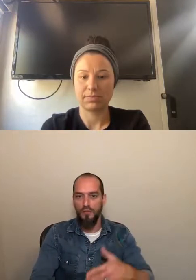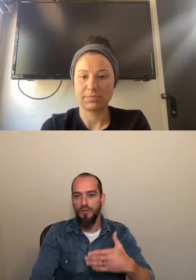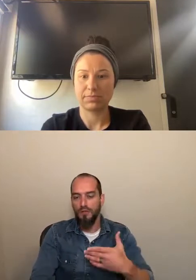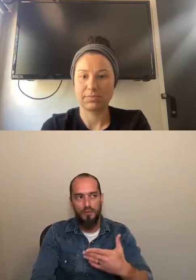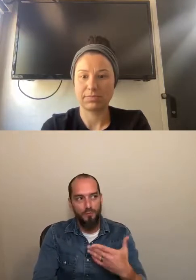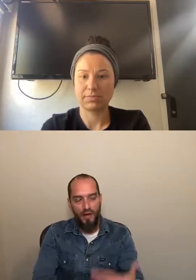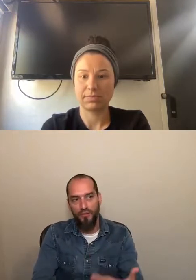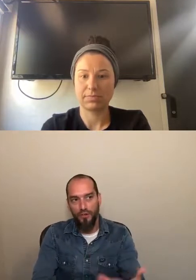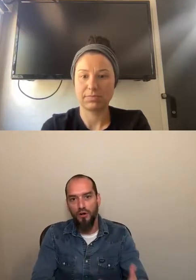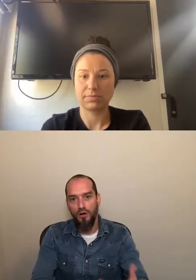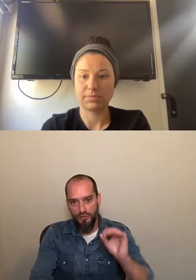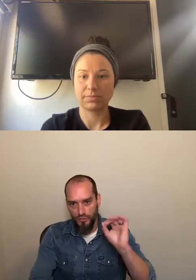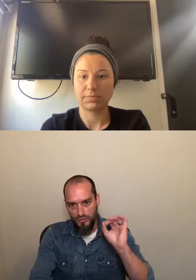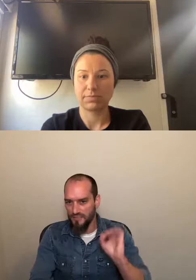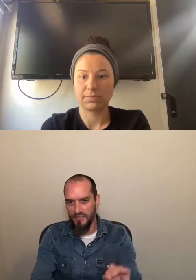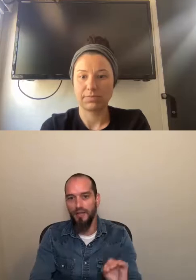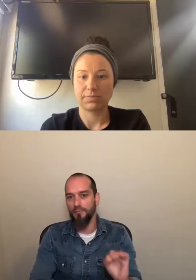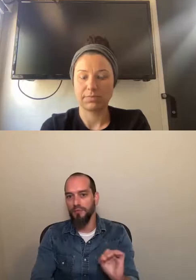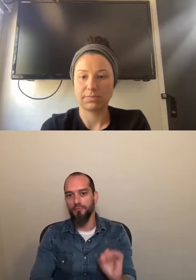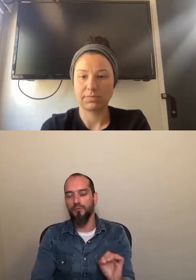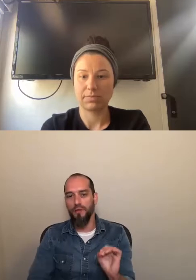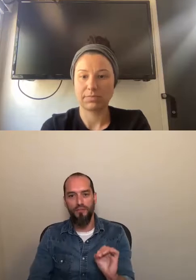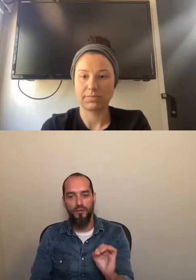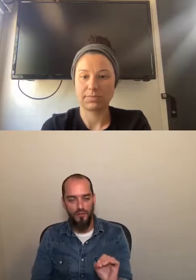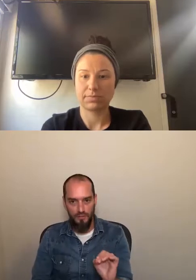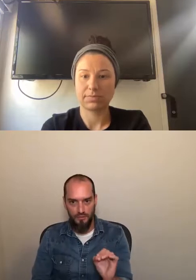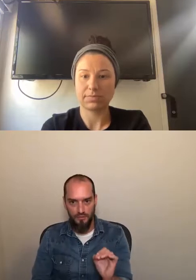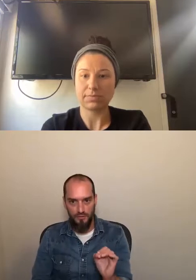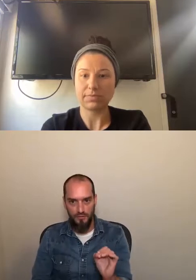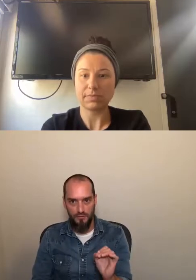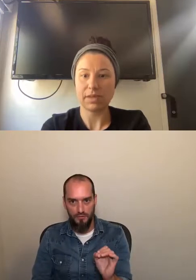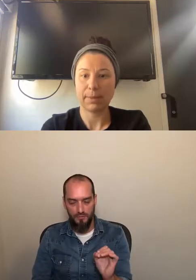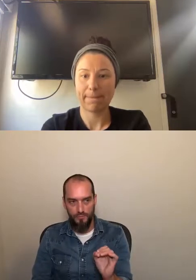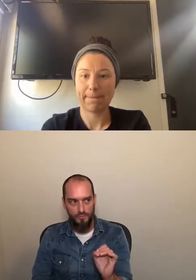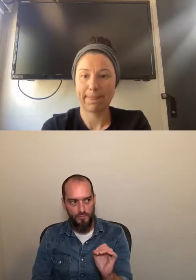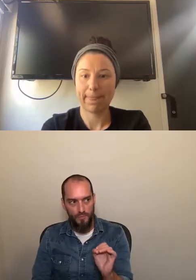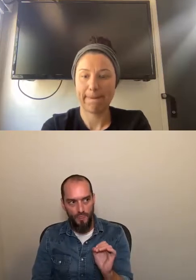Or behind the caulking, there's just a tiny bit of mold behind the caulking.